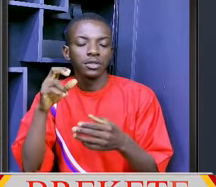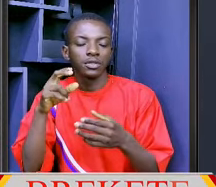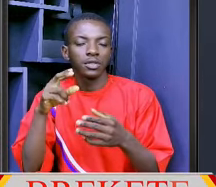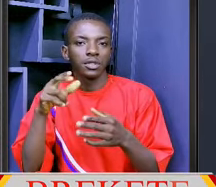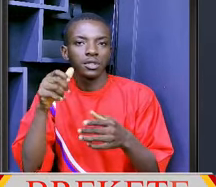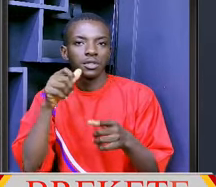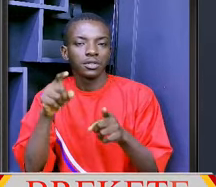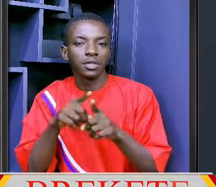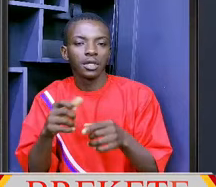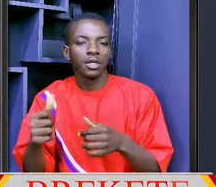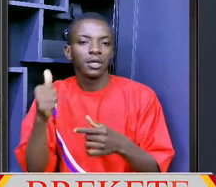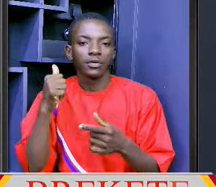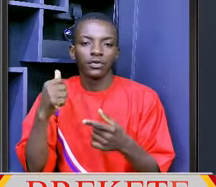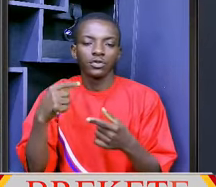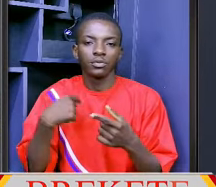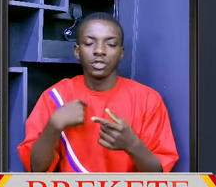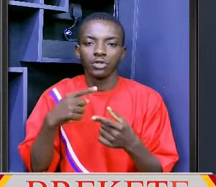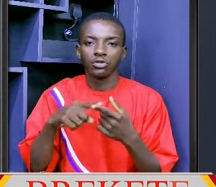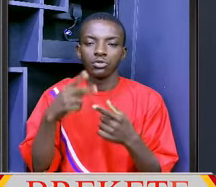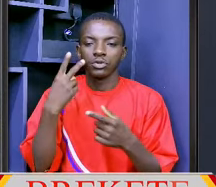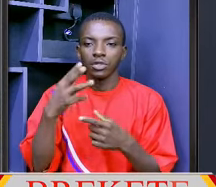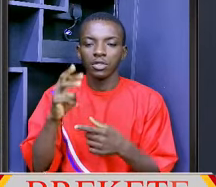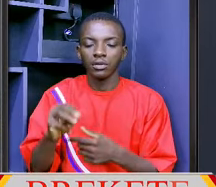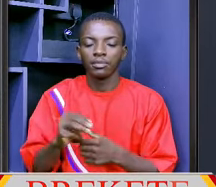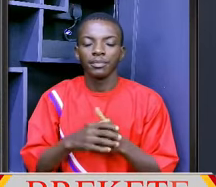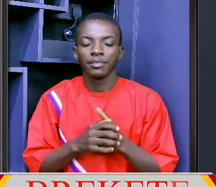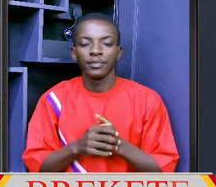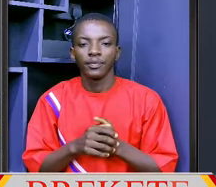second wife, and refuse me seeing him